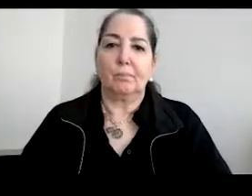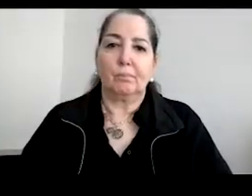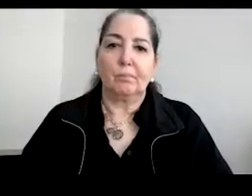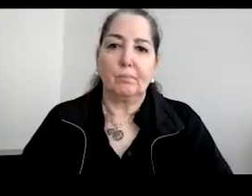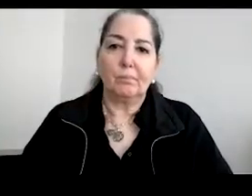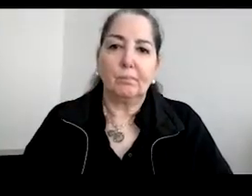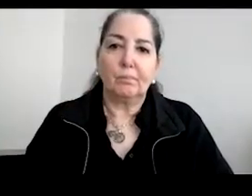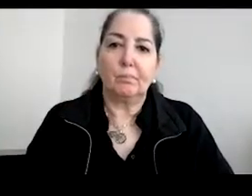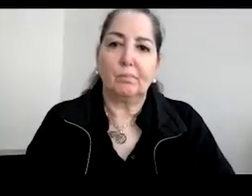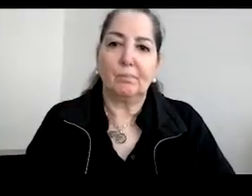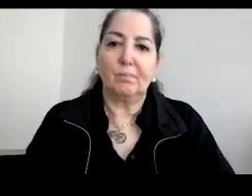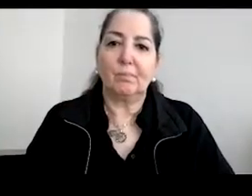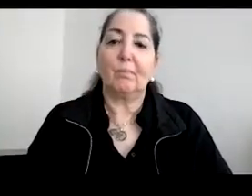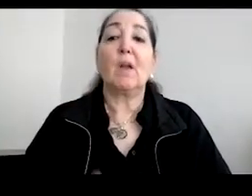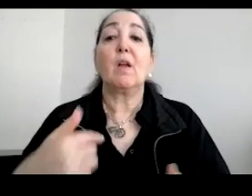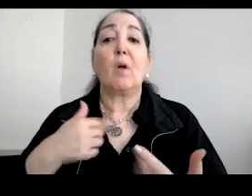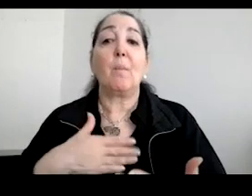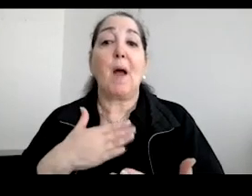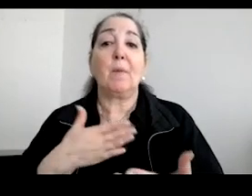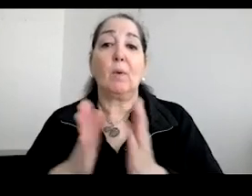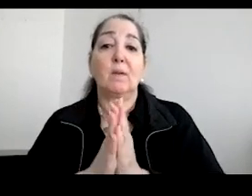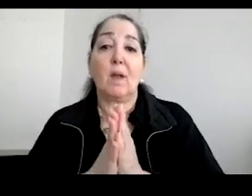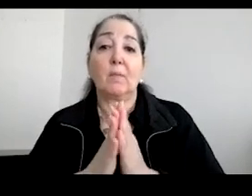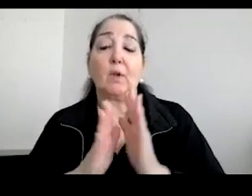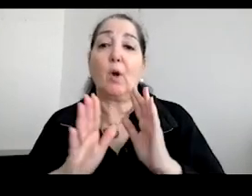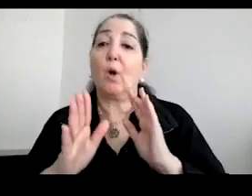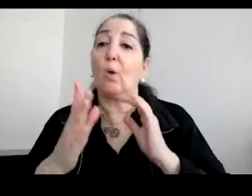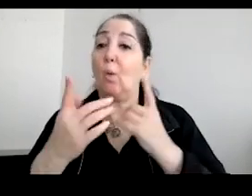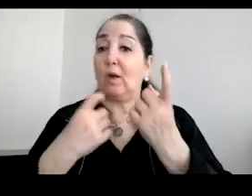but I'm happy to take questions to the extent that there is time.